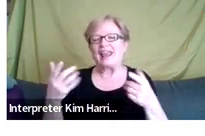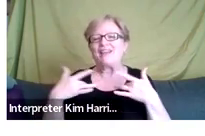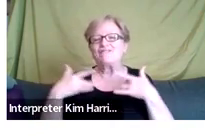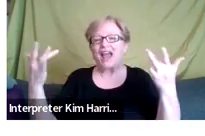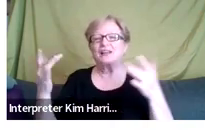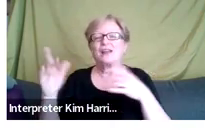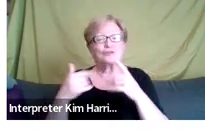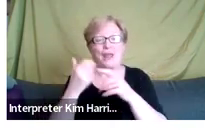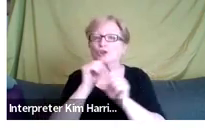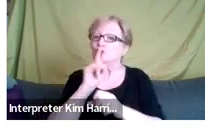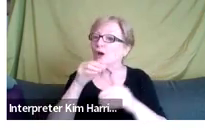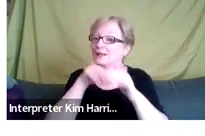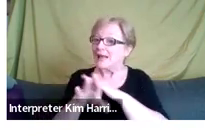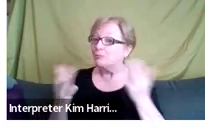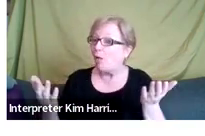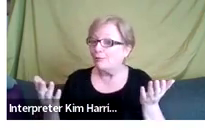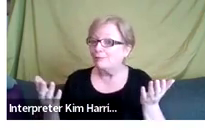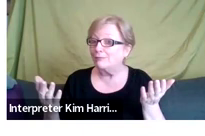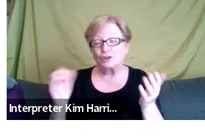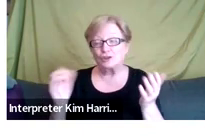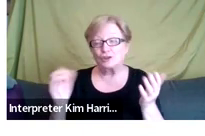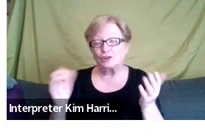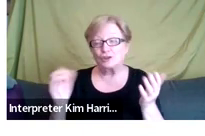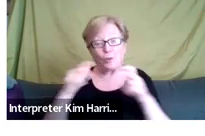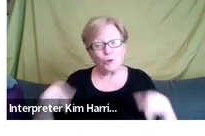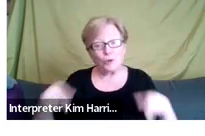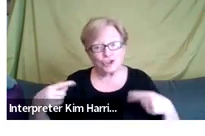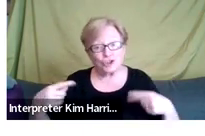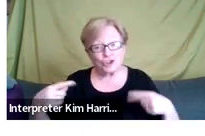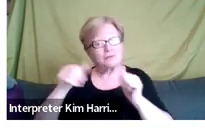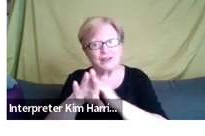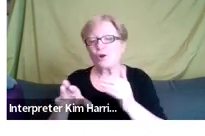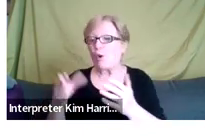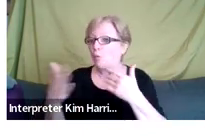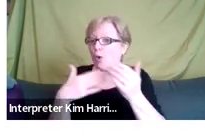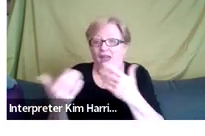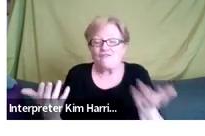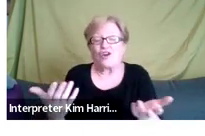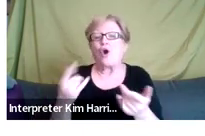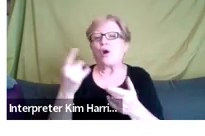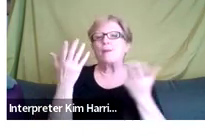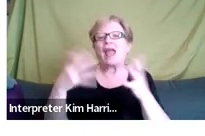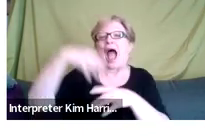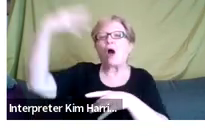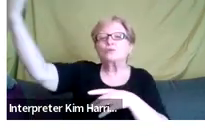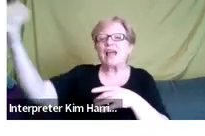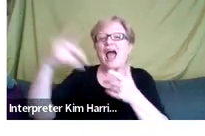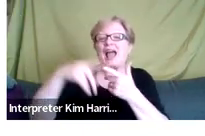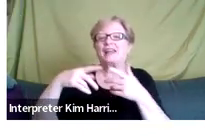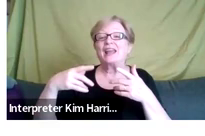accessible. Or if you are going to an outside event that is associated with